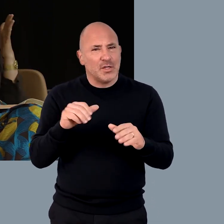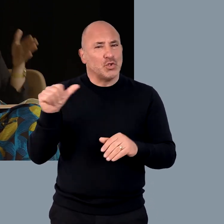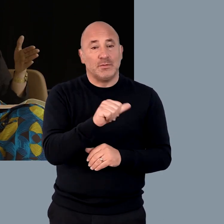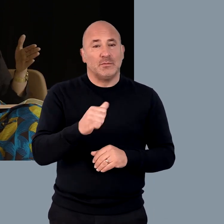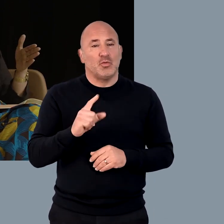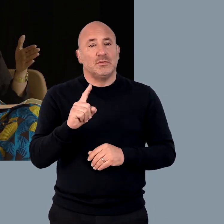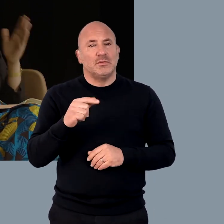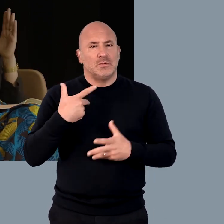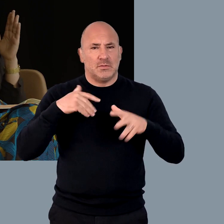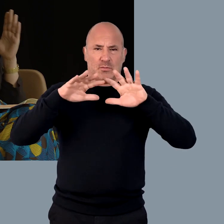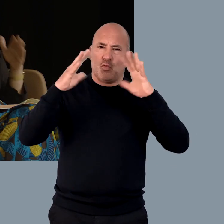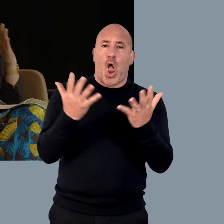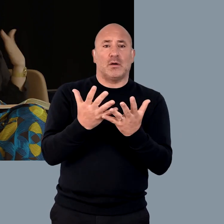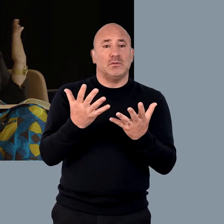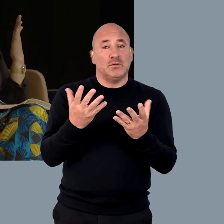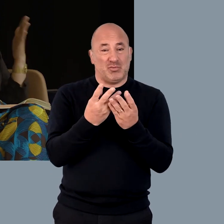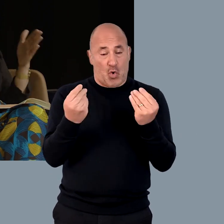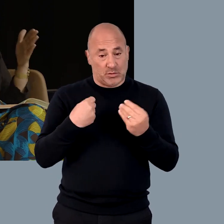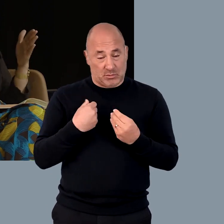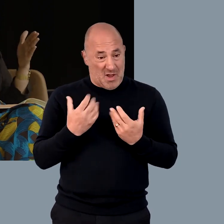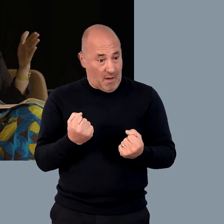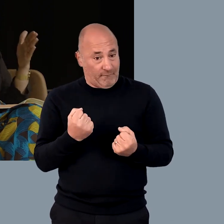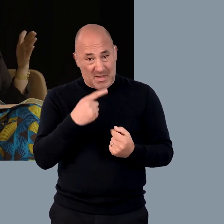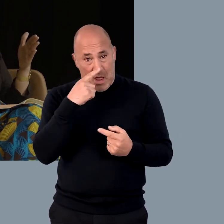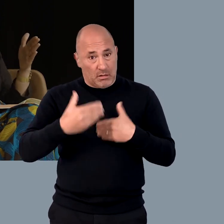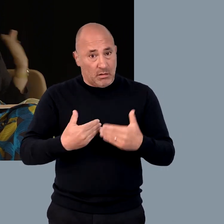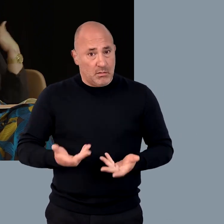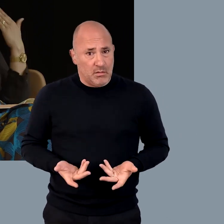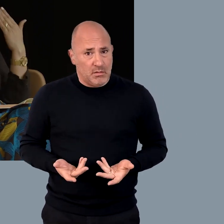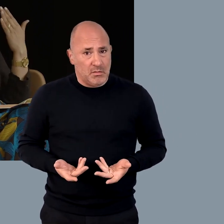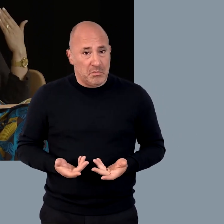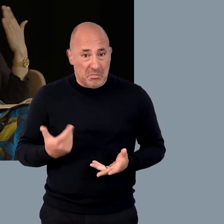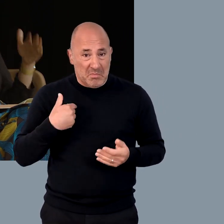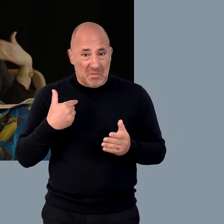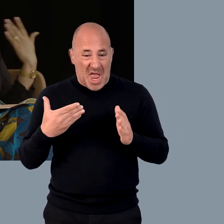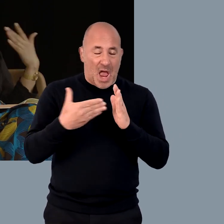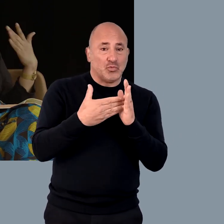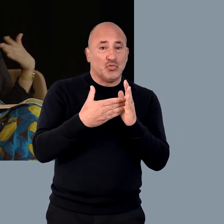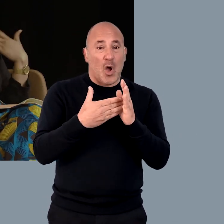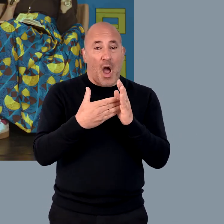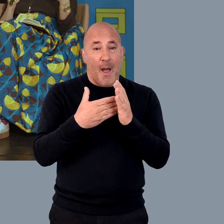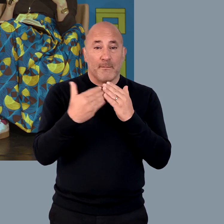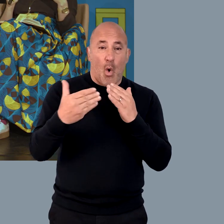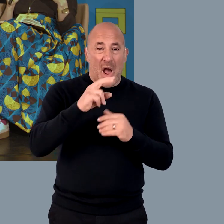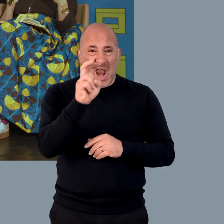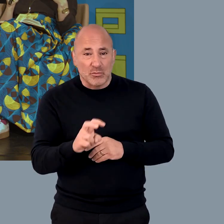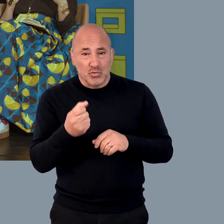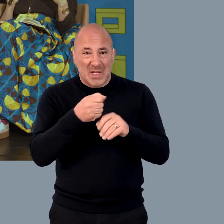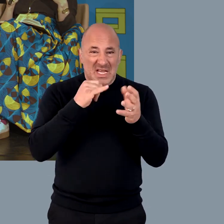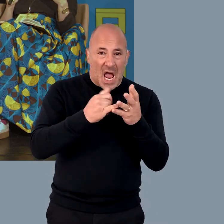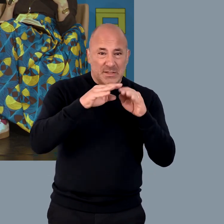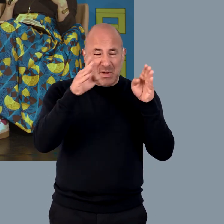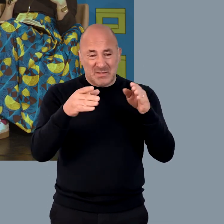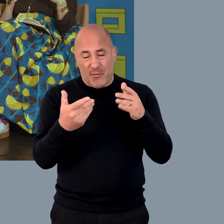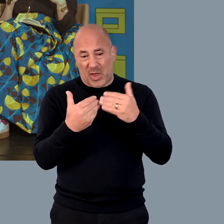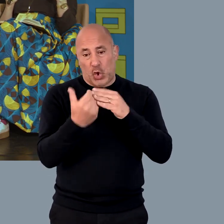thing? Actually, do we have the planetary resources to do this thing? So are we willing to take on the extra energy consumption of building